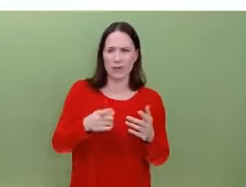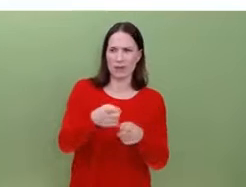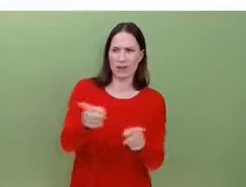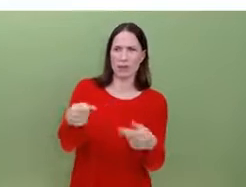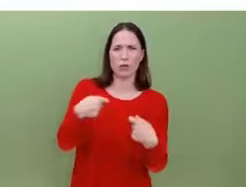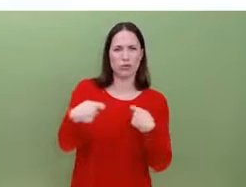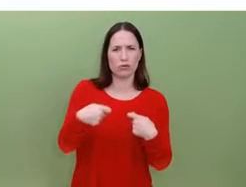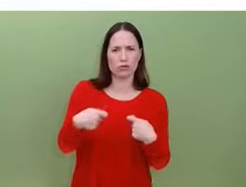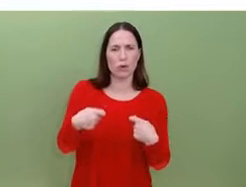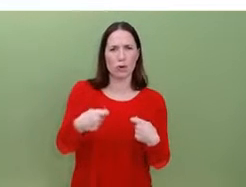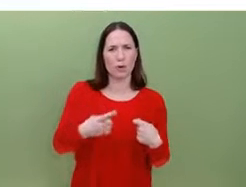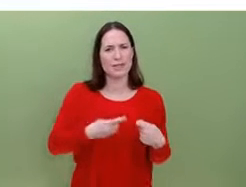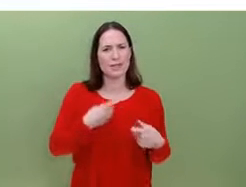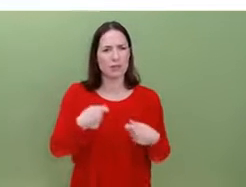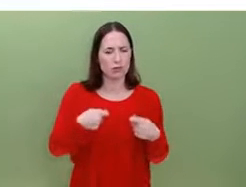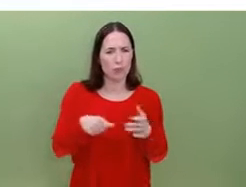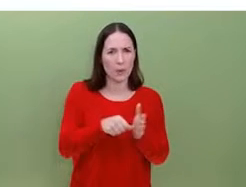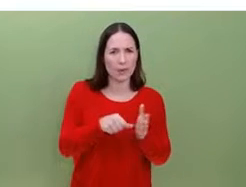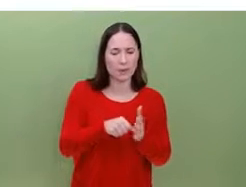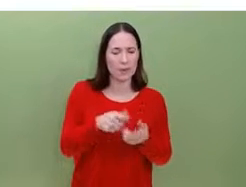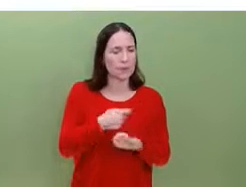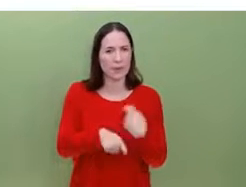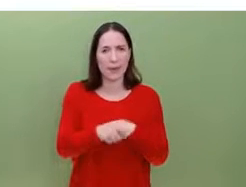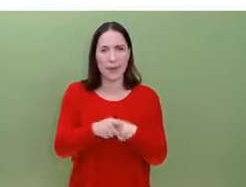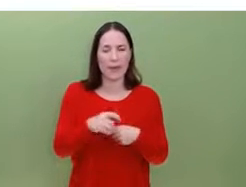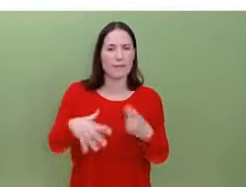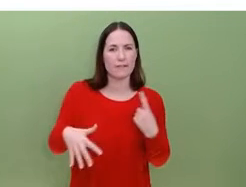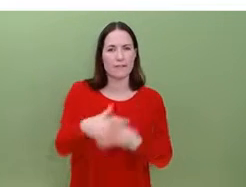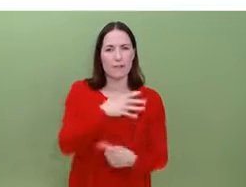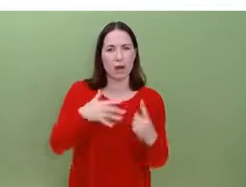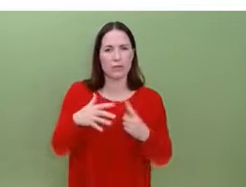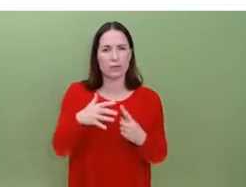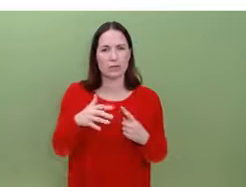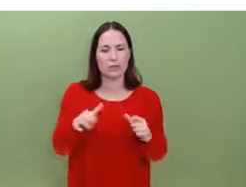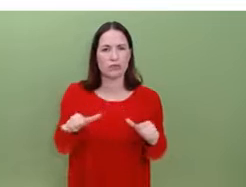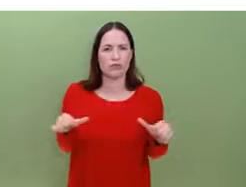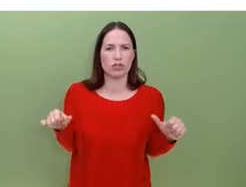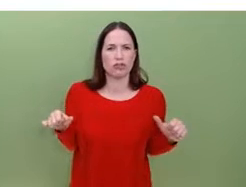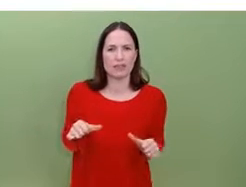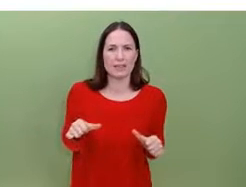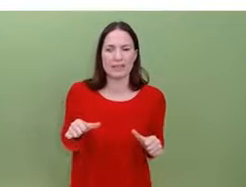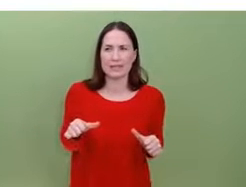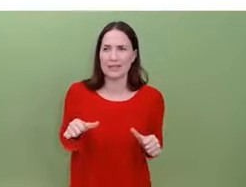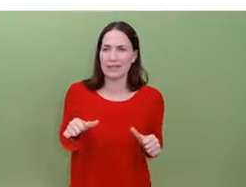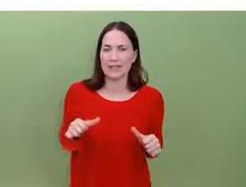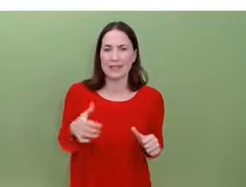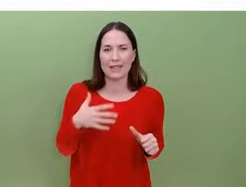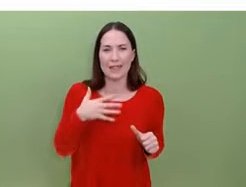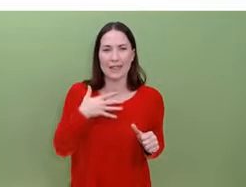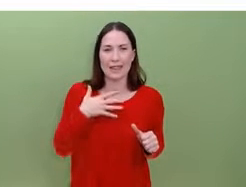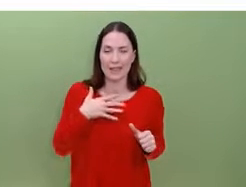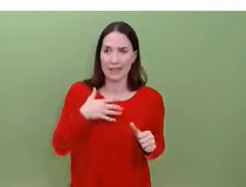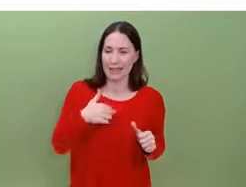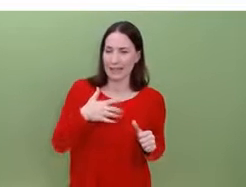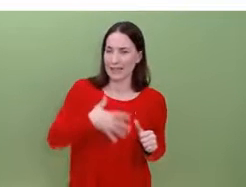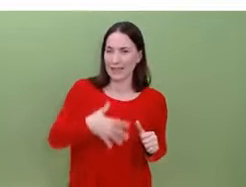others, finding themselves in a restricted environment, need extra space